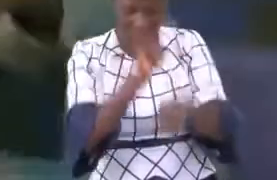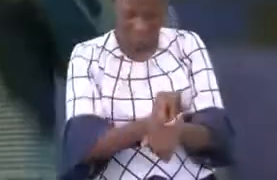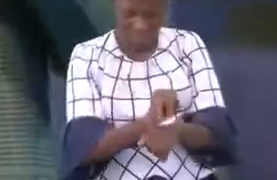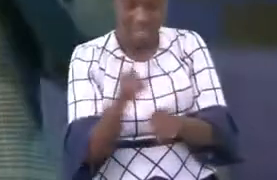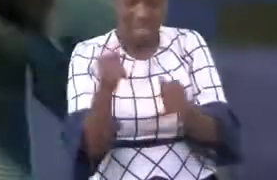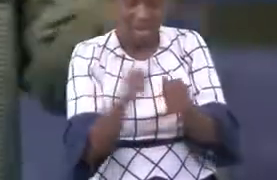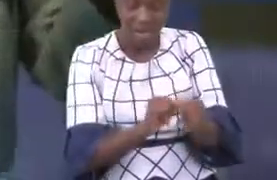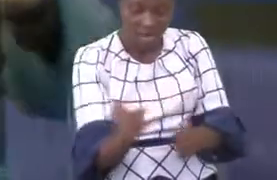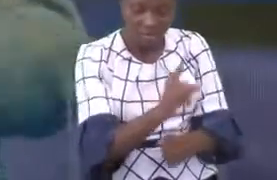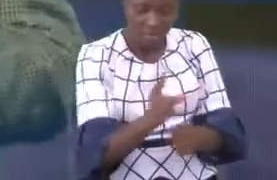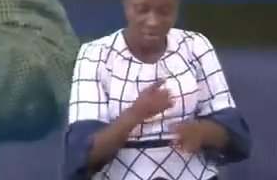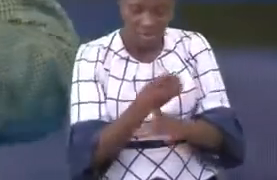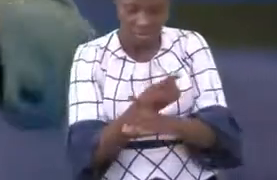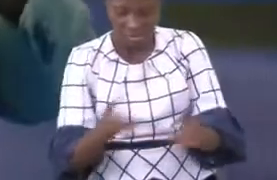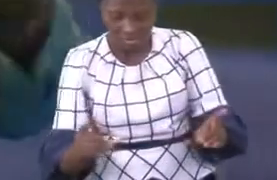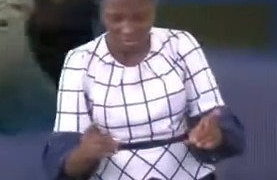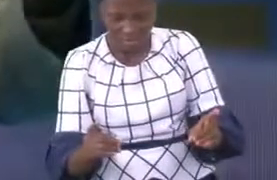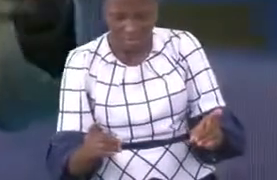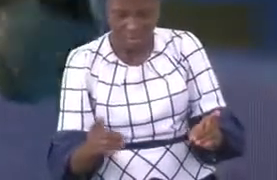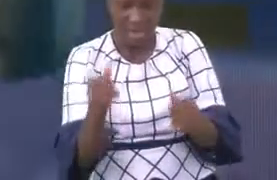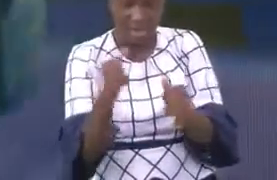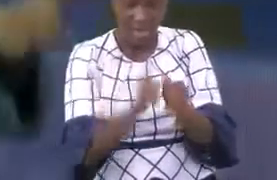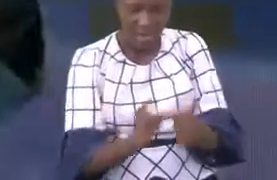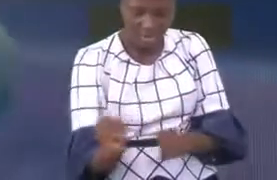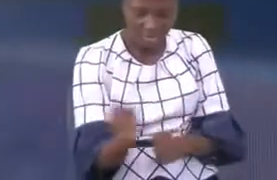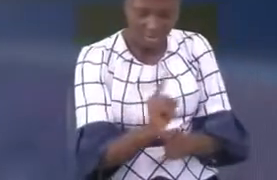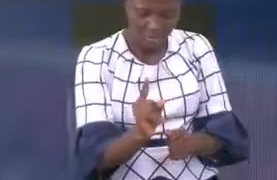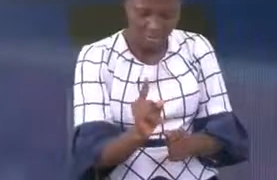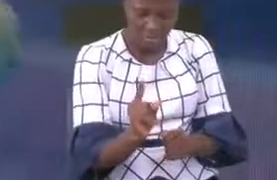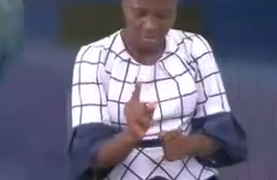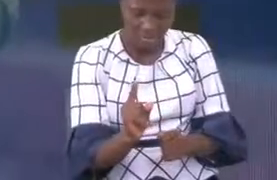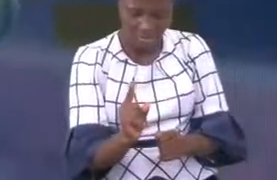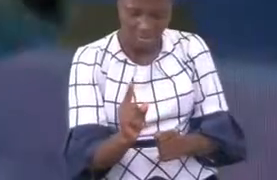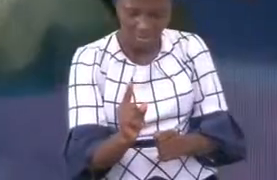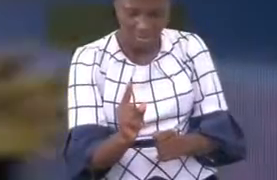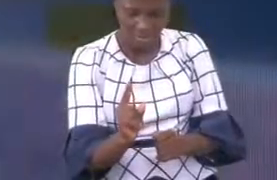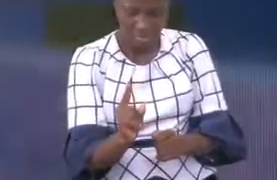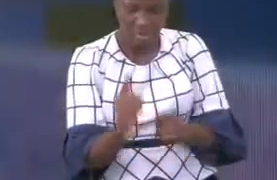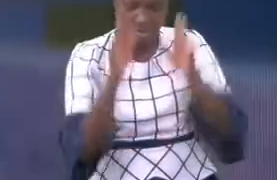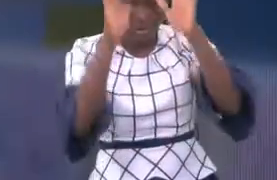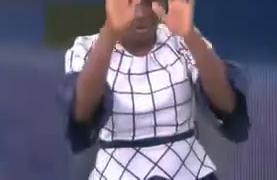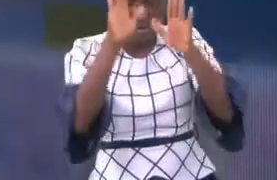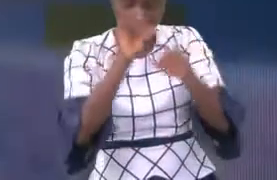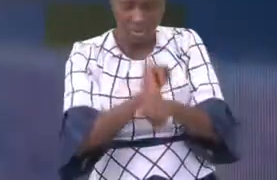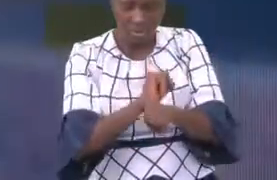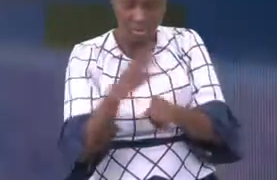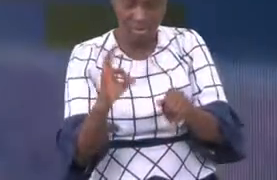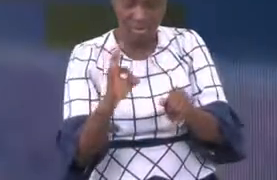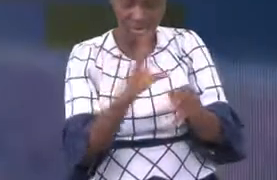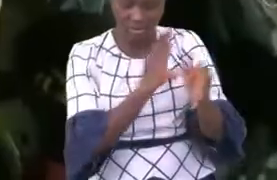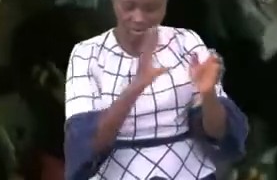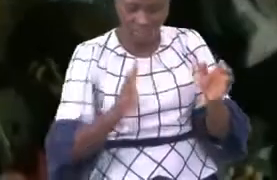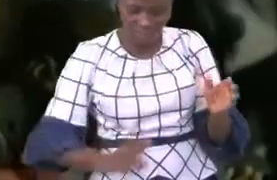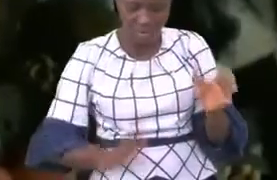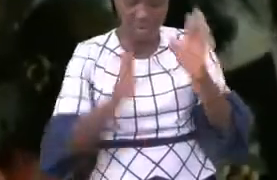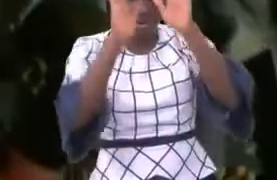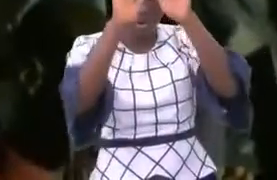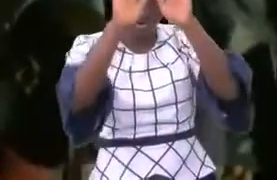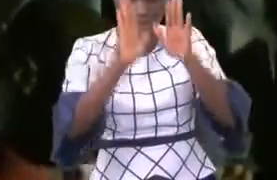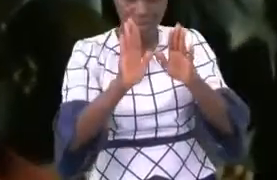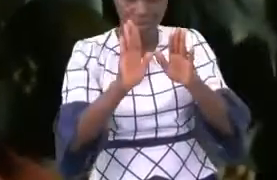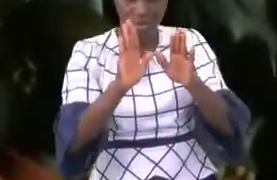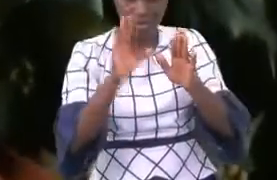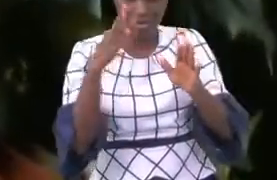Everywhere, wonders of Christ, wonders of the Lord upon everyone.